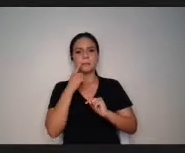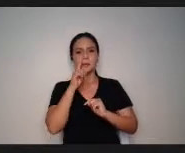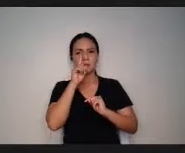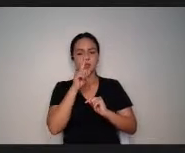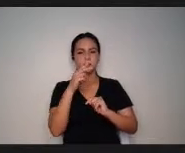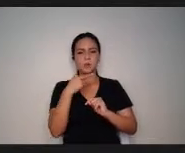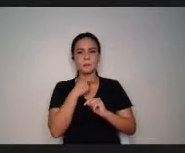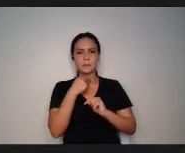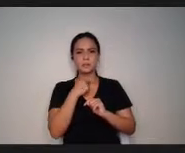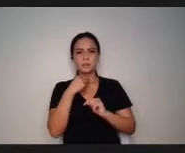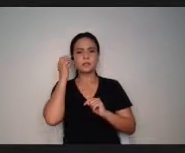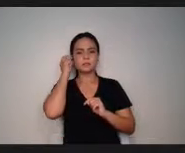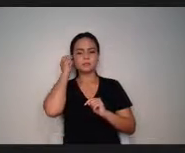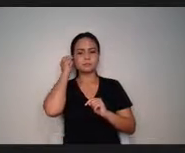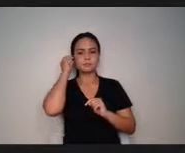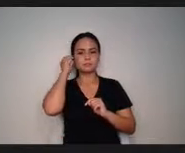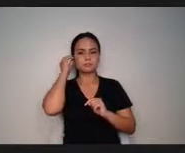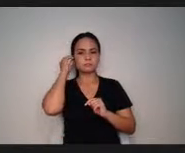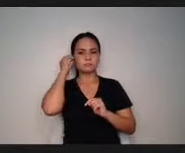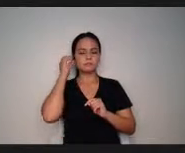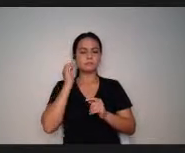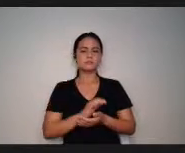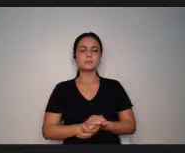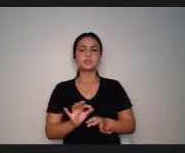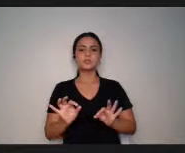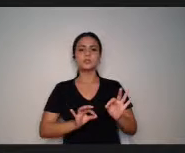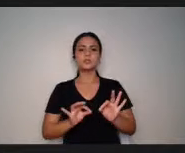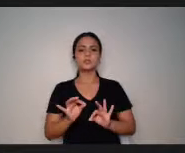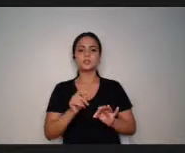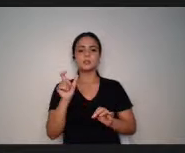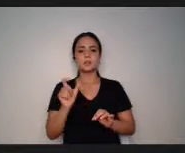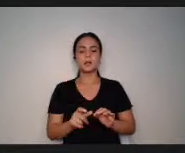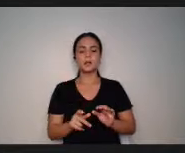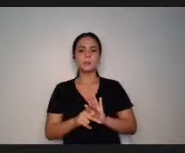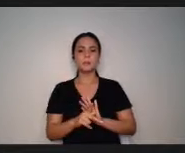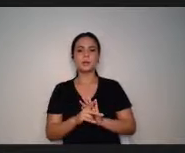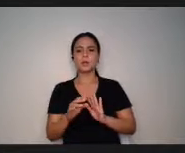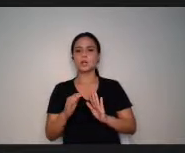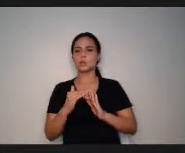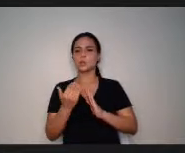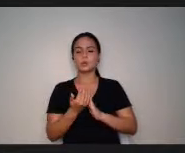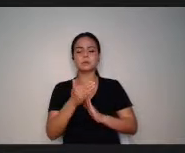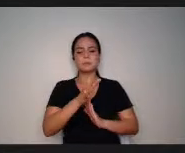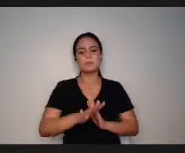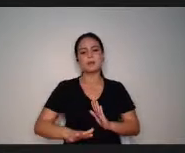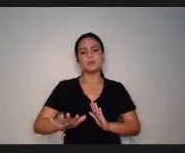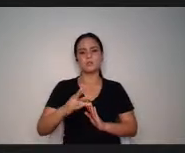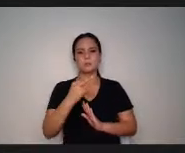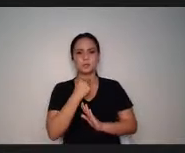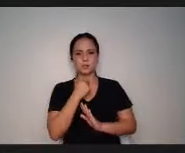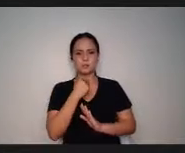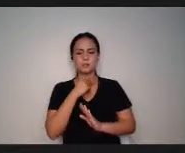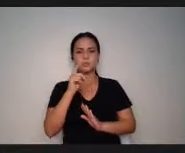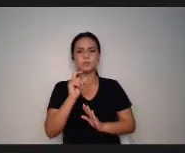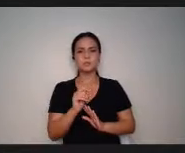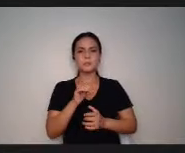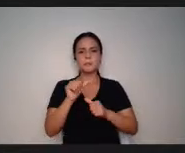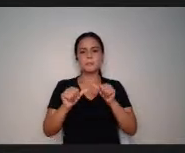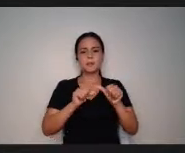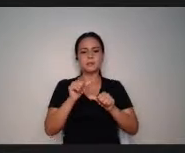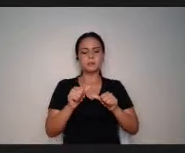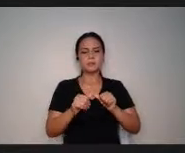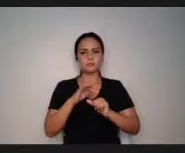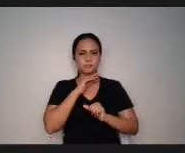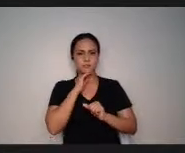negative impacts on the health and well-being of workers. So I know in Brazil as well, we are moving ahead with really taking